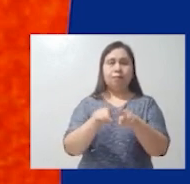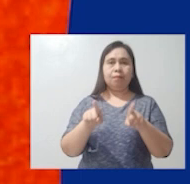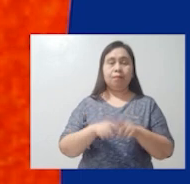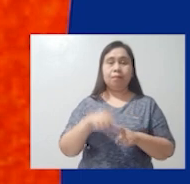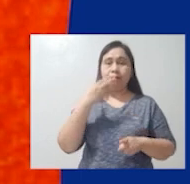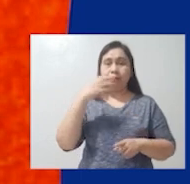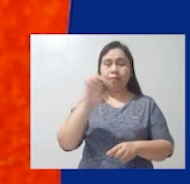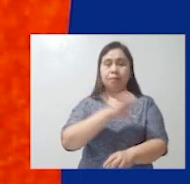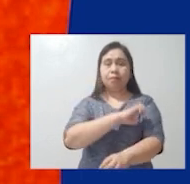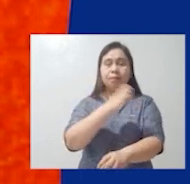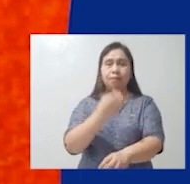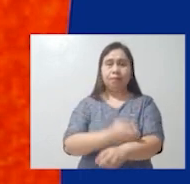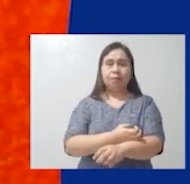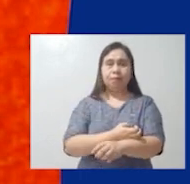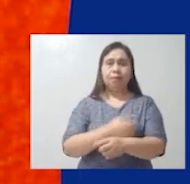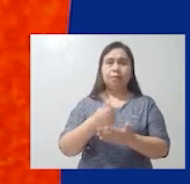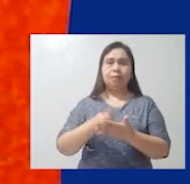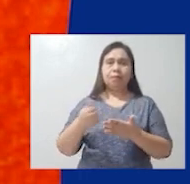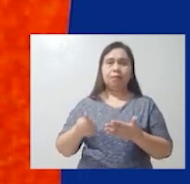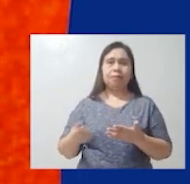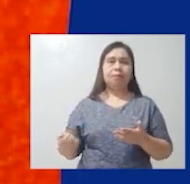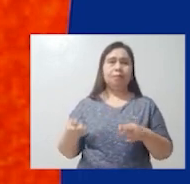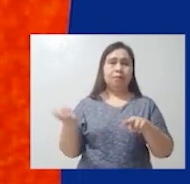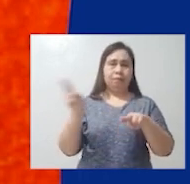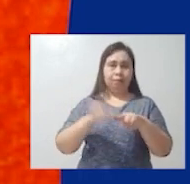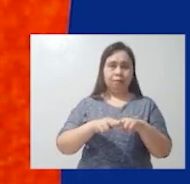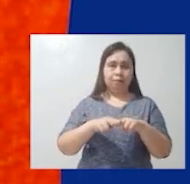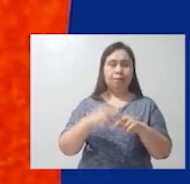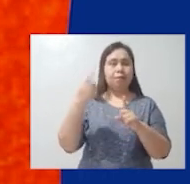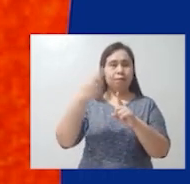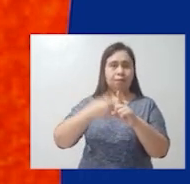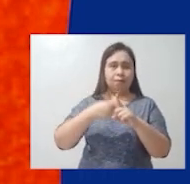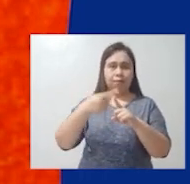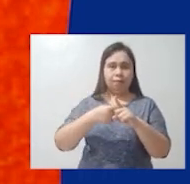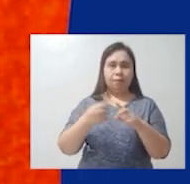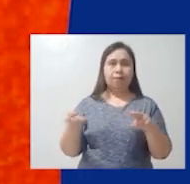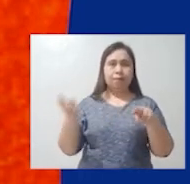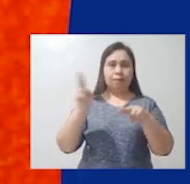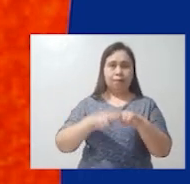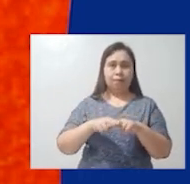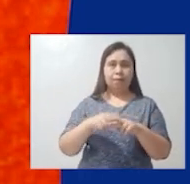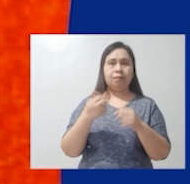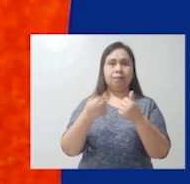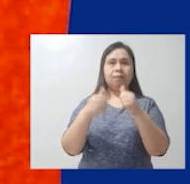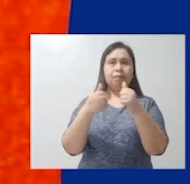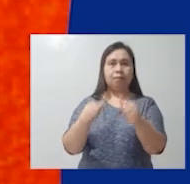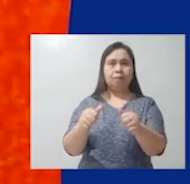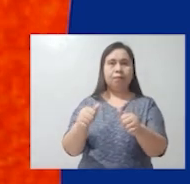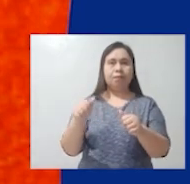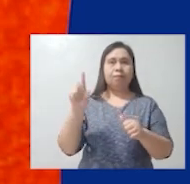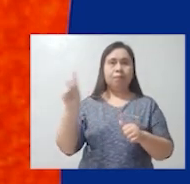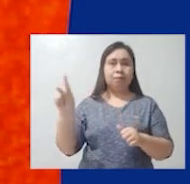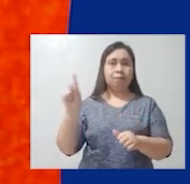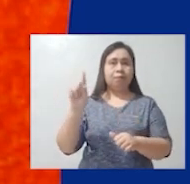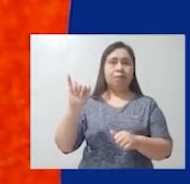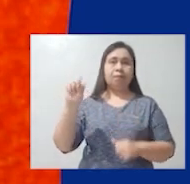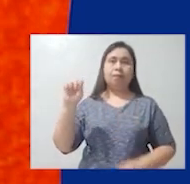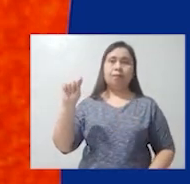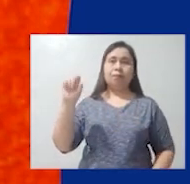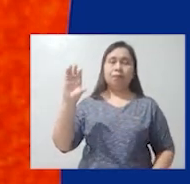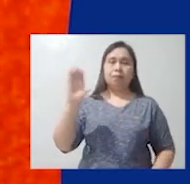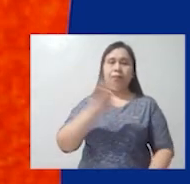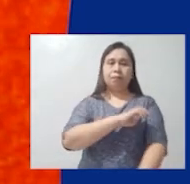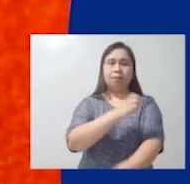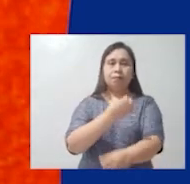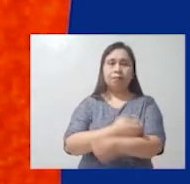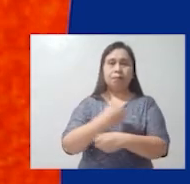substance increases, its temperature also increases. It also follows that the kinetic energy of the particles that make